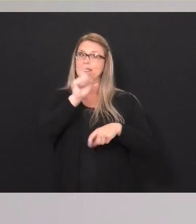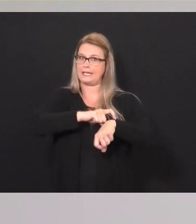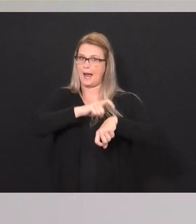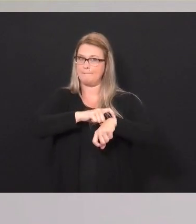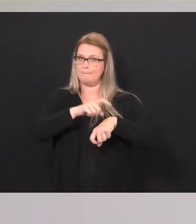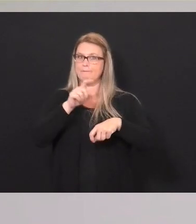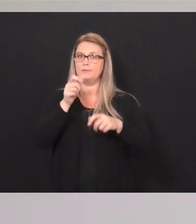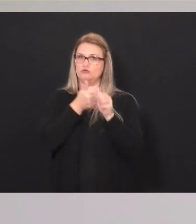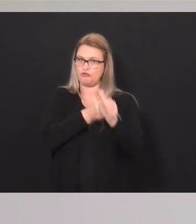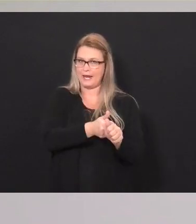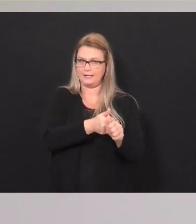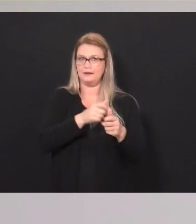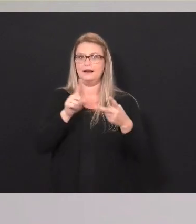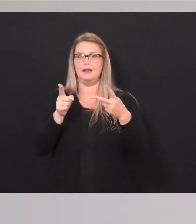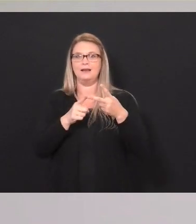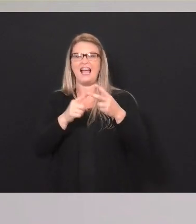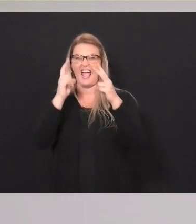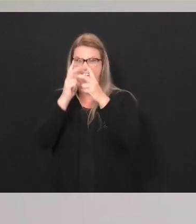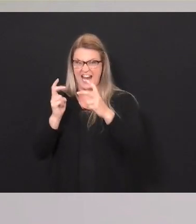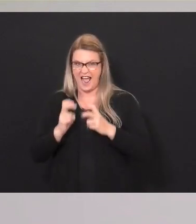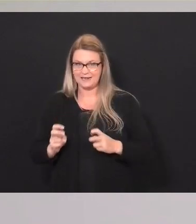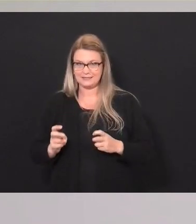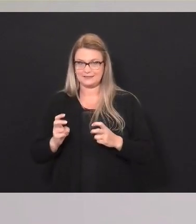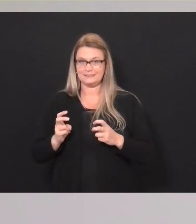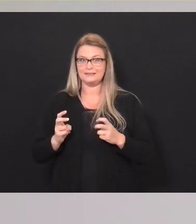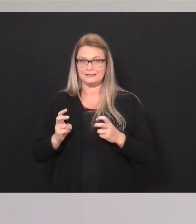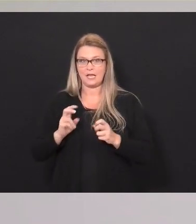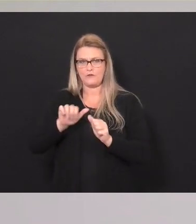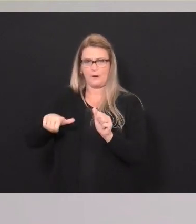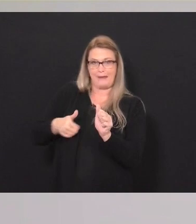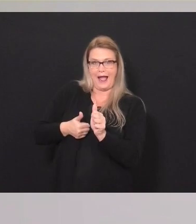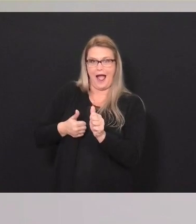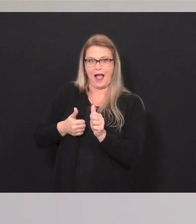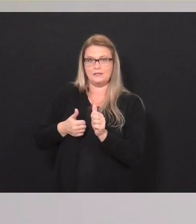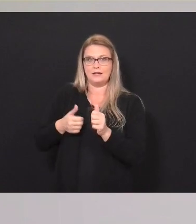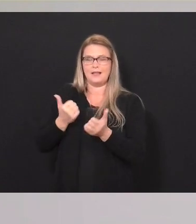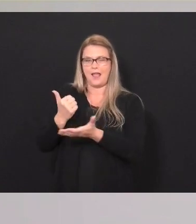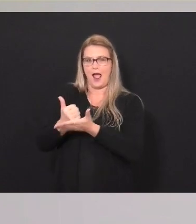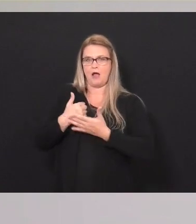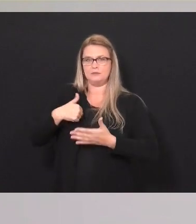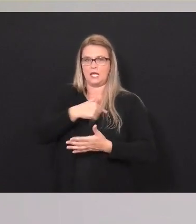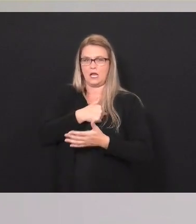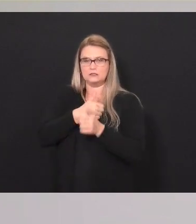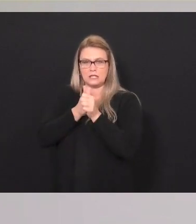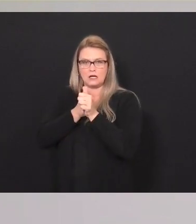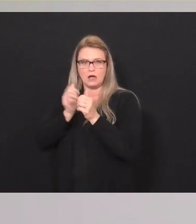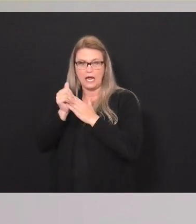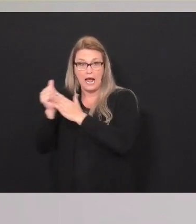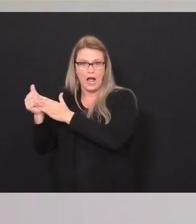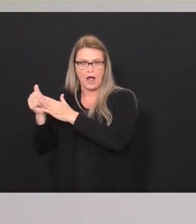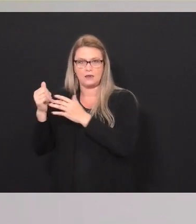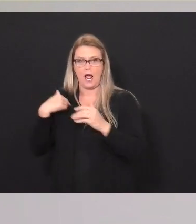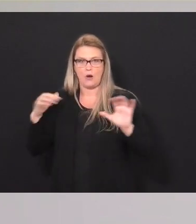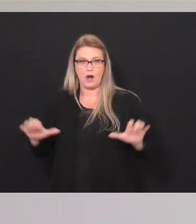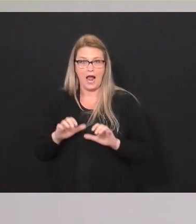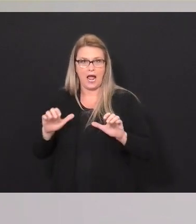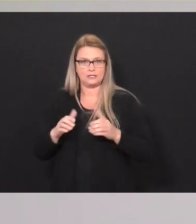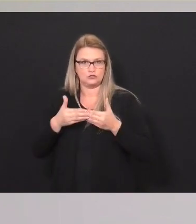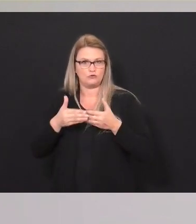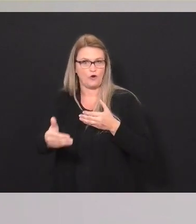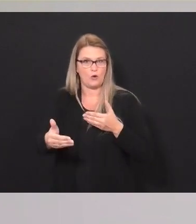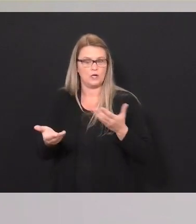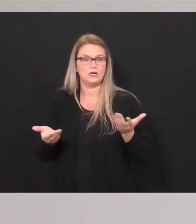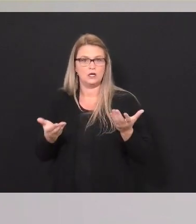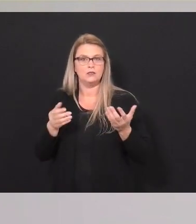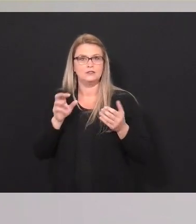all are following, and then there's the analysis of behind-the-scenes data that can really help us guide our actions moving forward. And so those are a